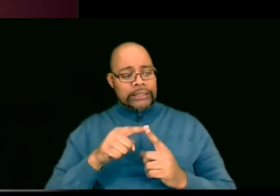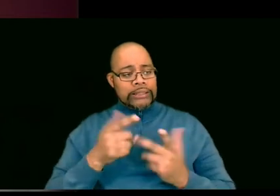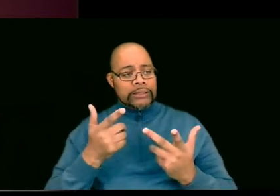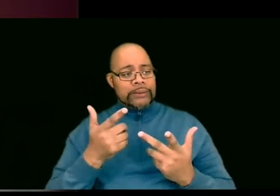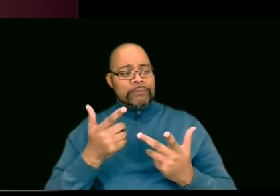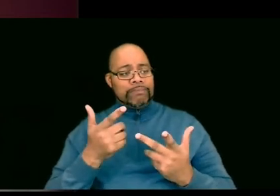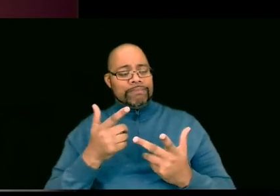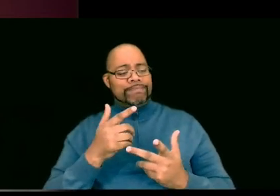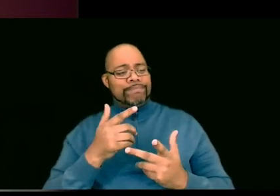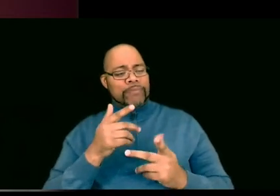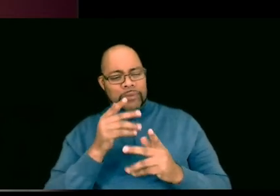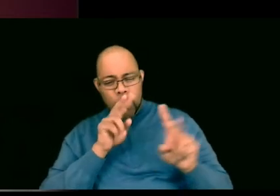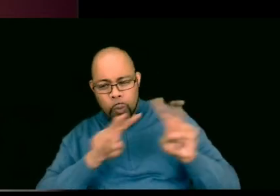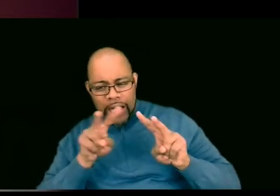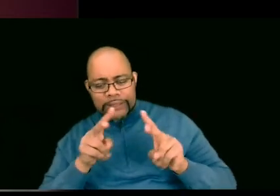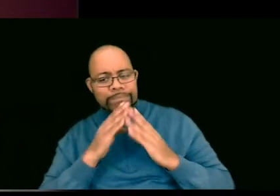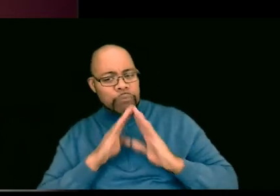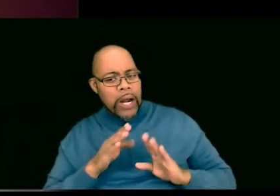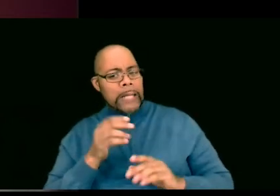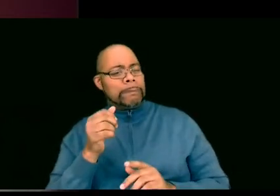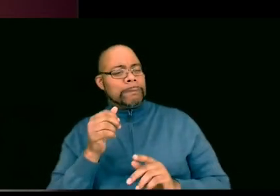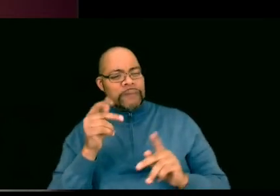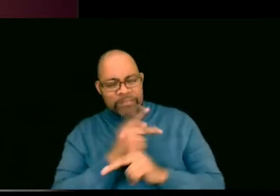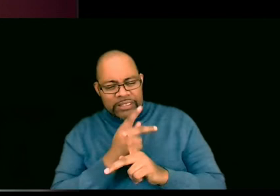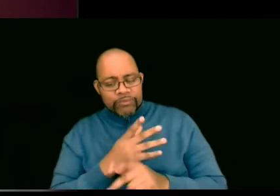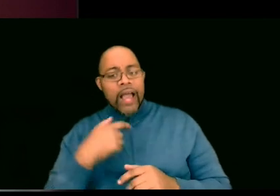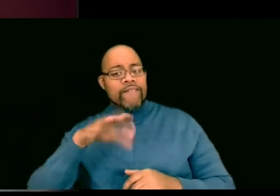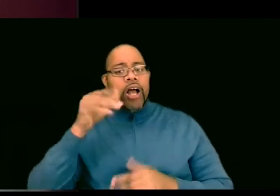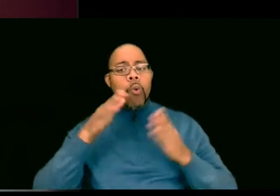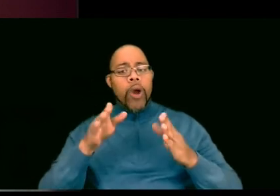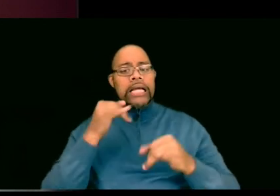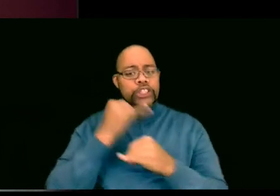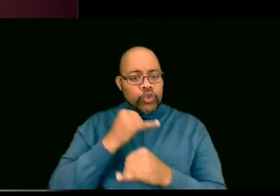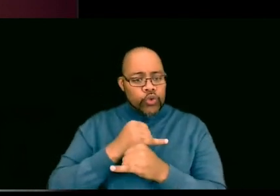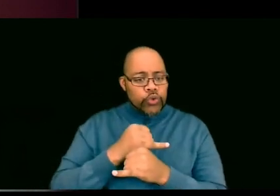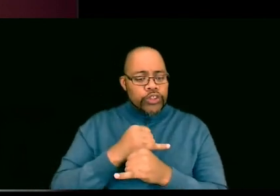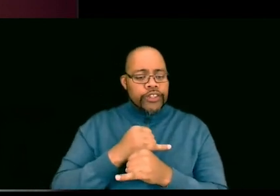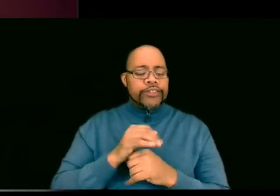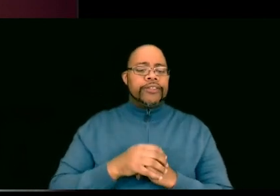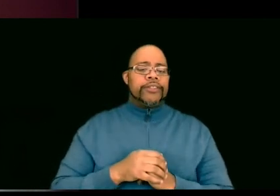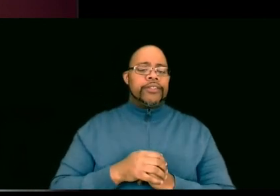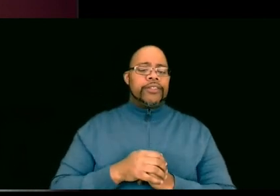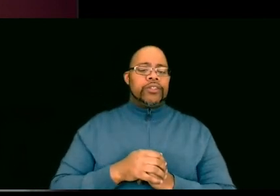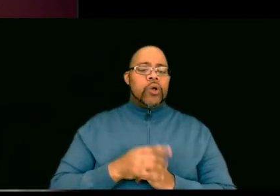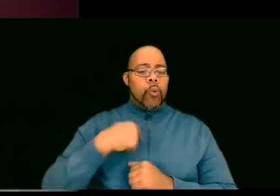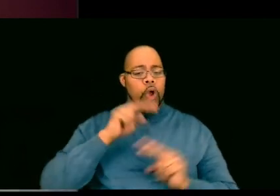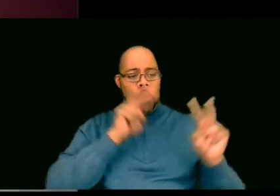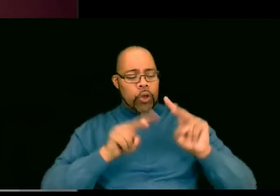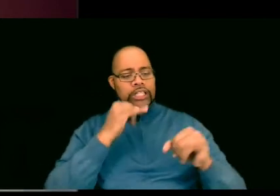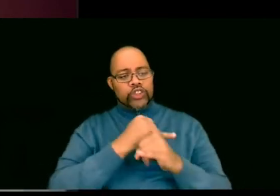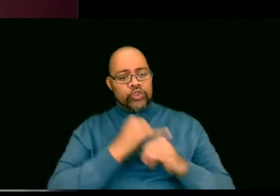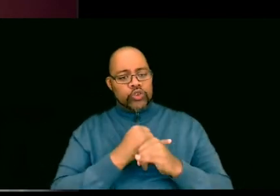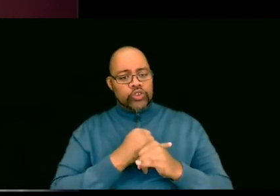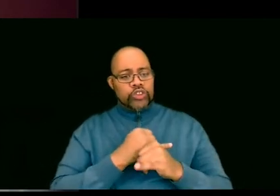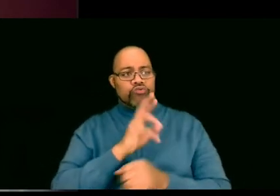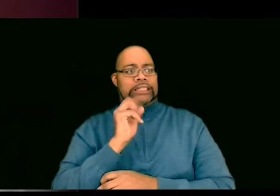and when to fold, so to say. I think we have to find a way institutionally, or as far as institutions are concerned, when we're